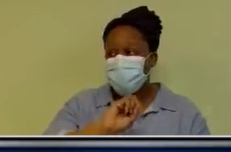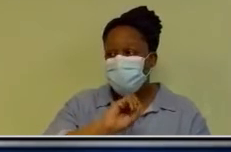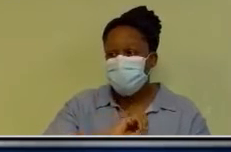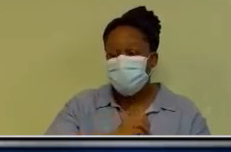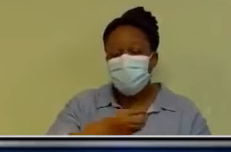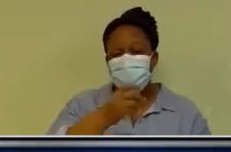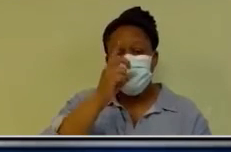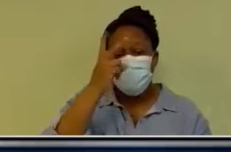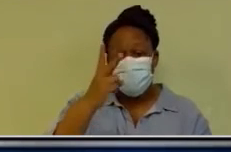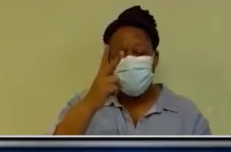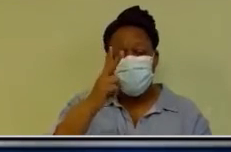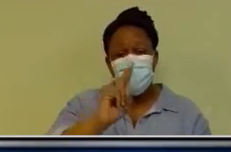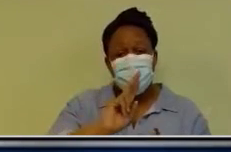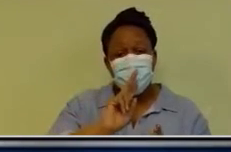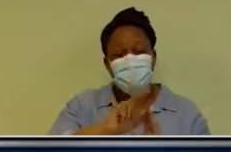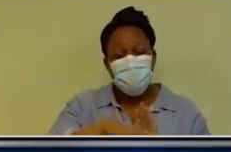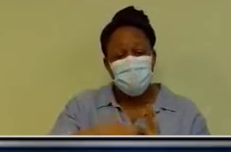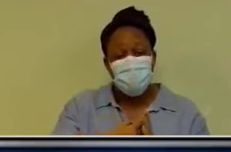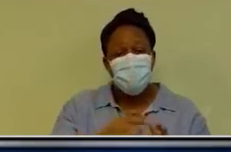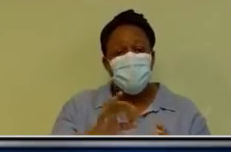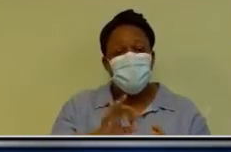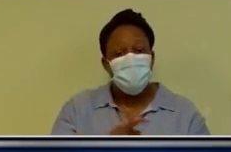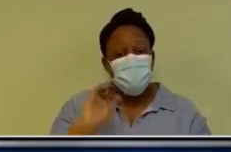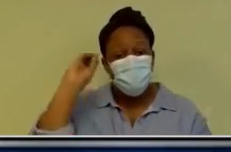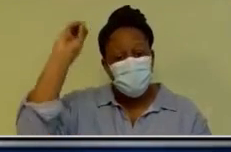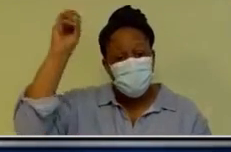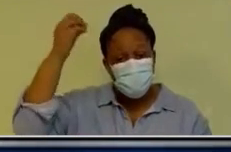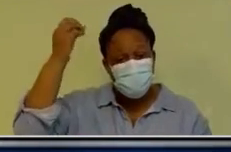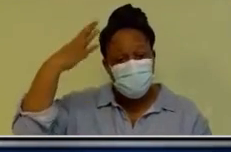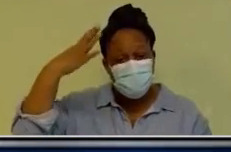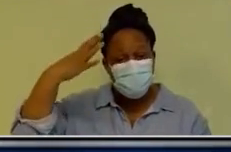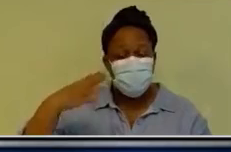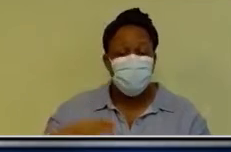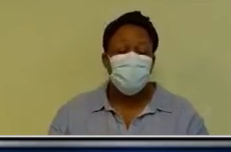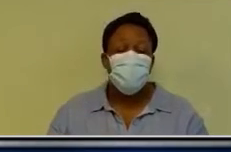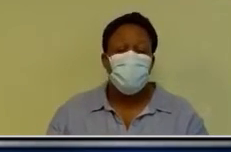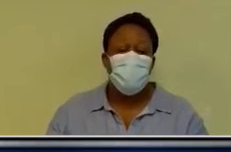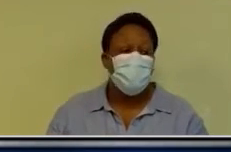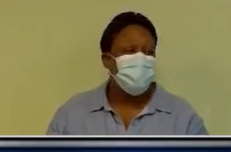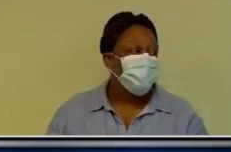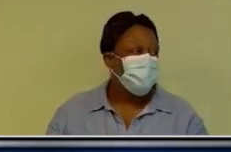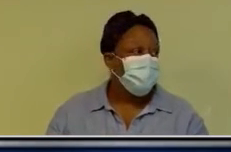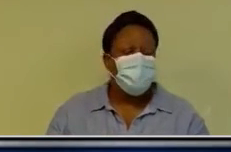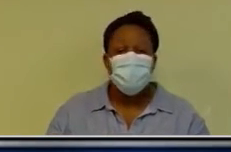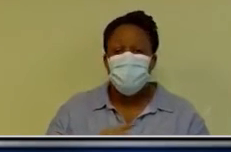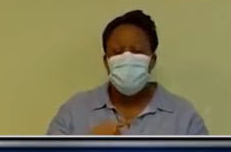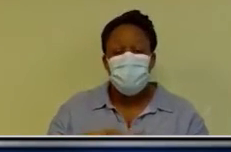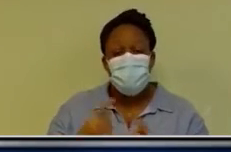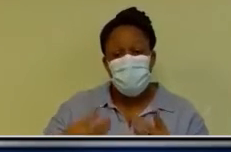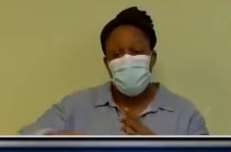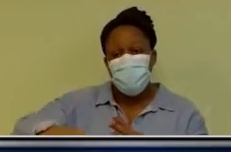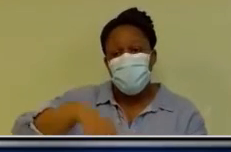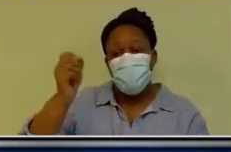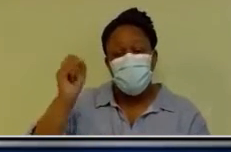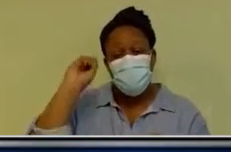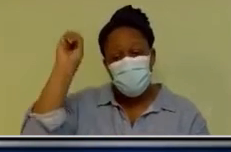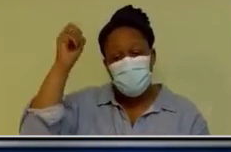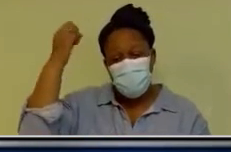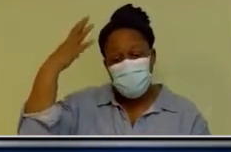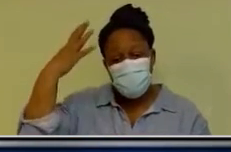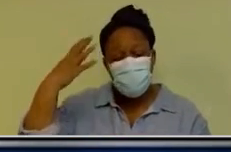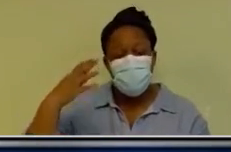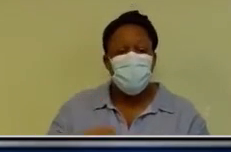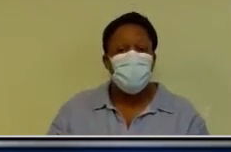day to get your fill of vitamin D. Exposure to sunlight is preferred at